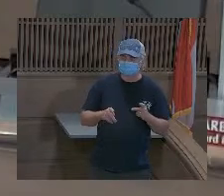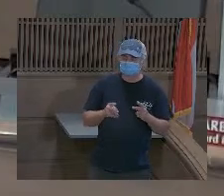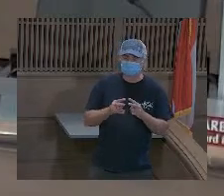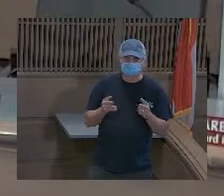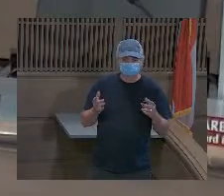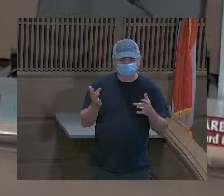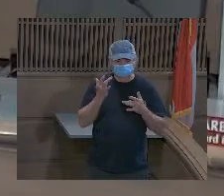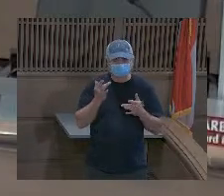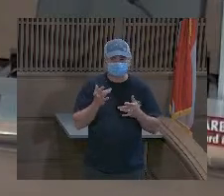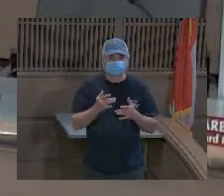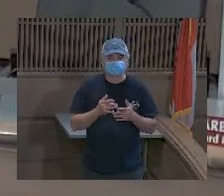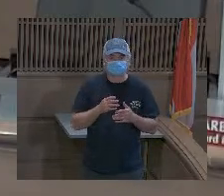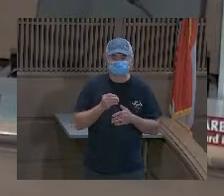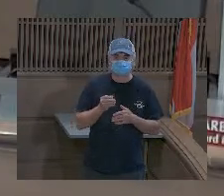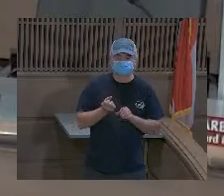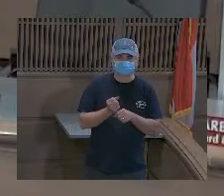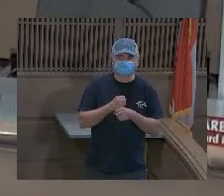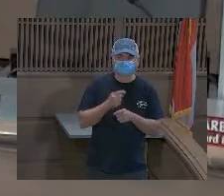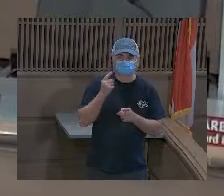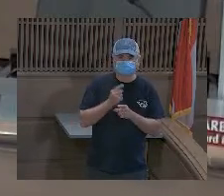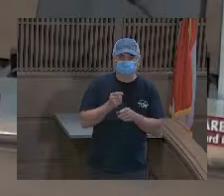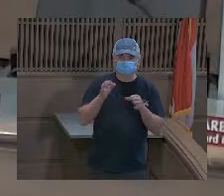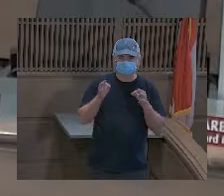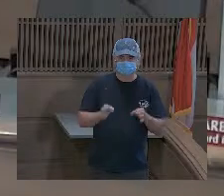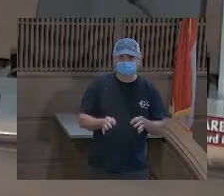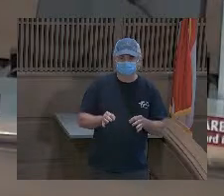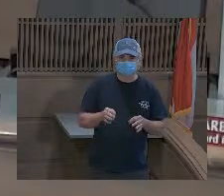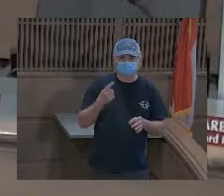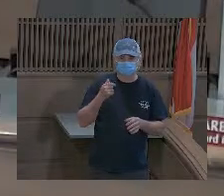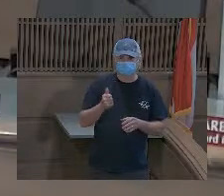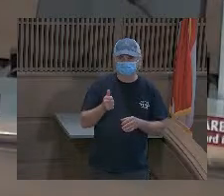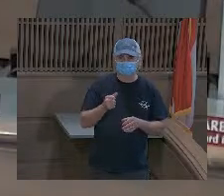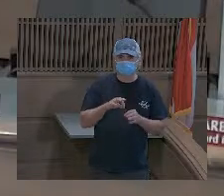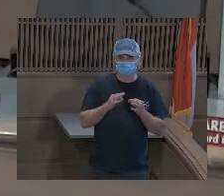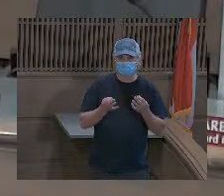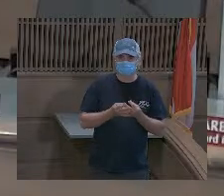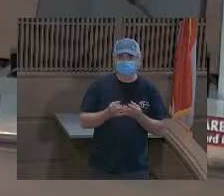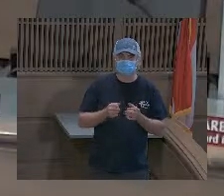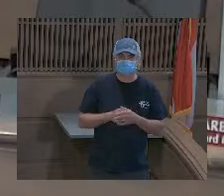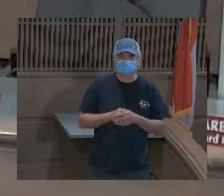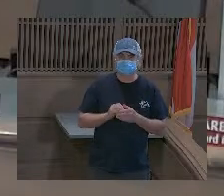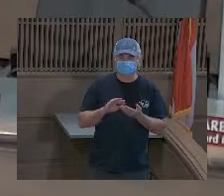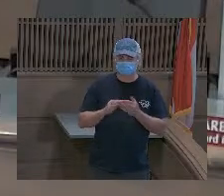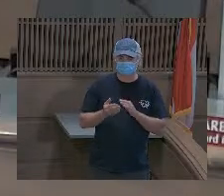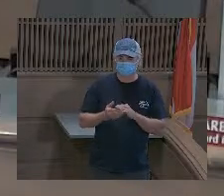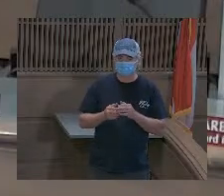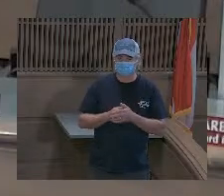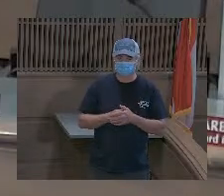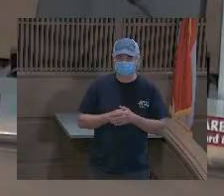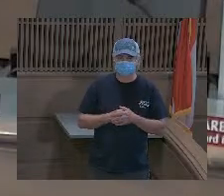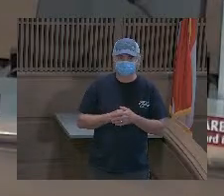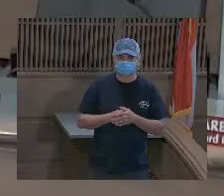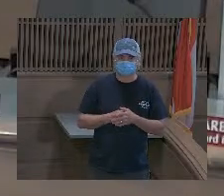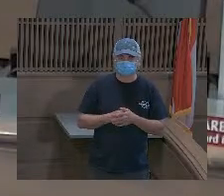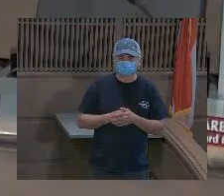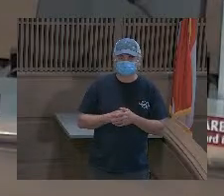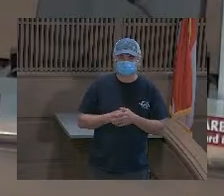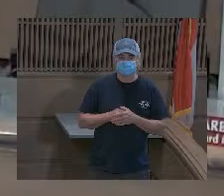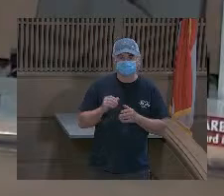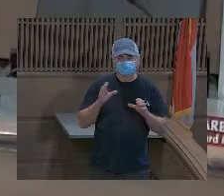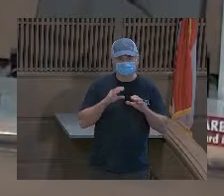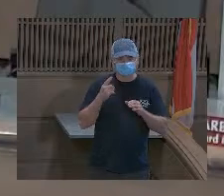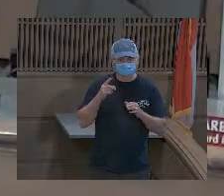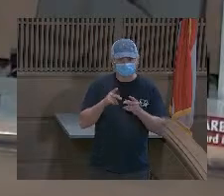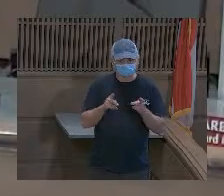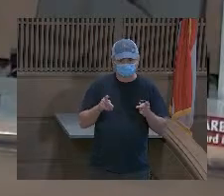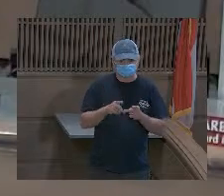you to make the right decision, do what you can for yourself and your family and your community. If you are looking for a place to get a